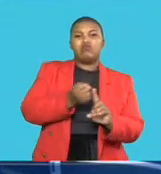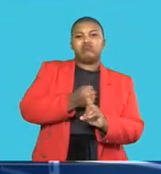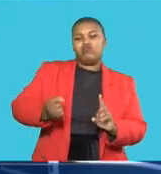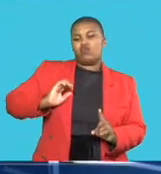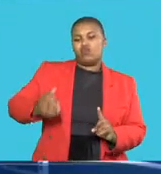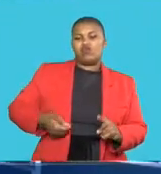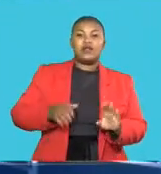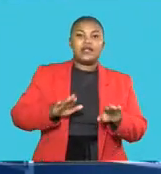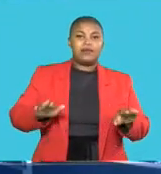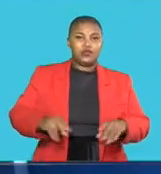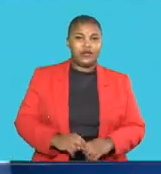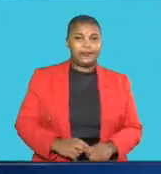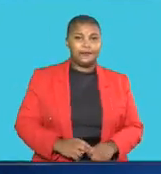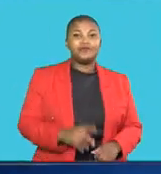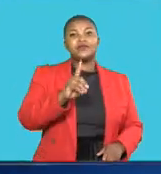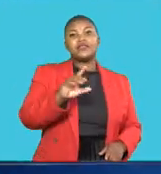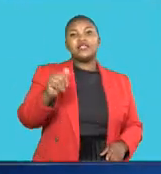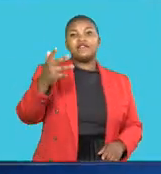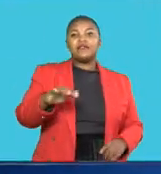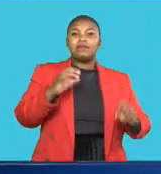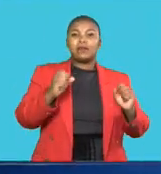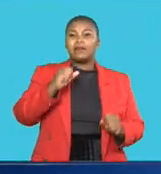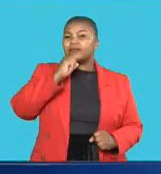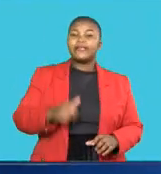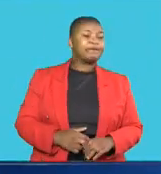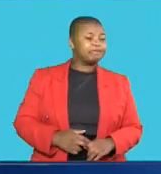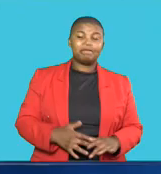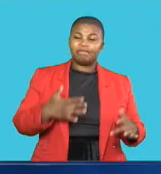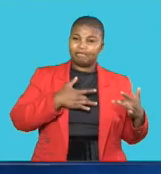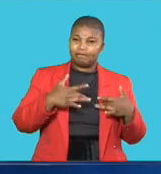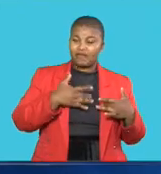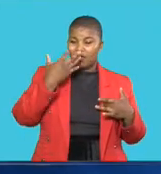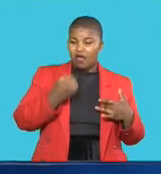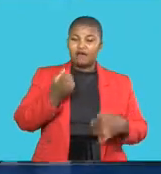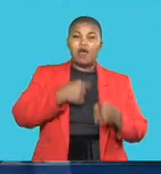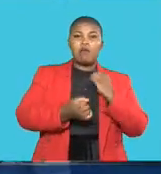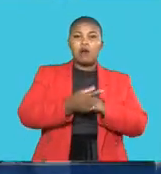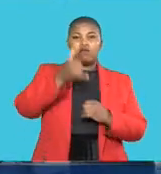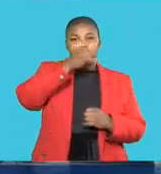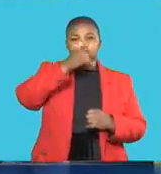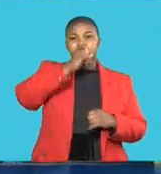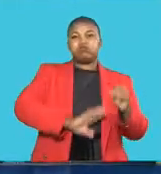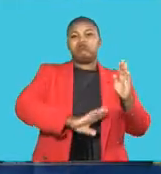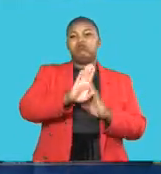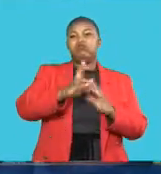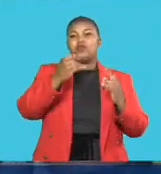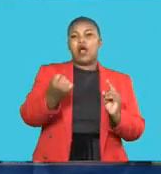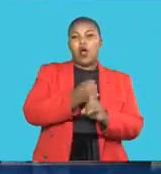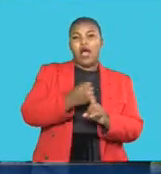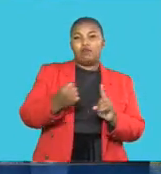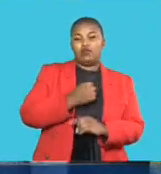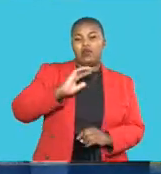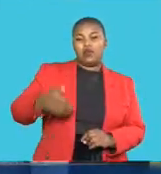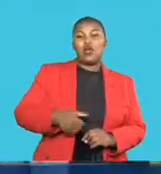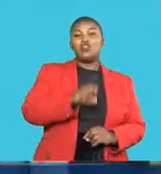Leli qembu liveza ukuthi likhathazeke kakhulu ngezinombolo eziveziwe kwizibalo zobugebengu ke liveza ukuthi udlame olubhekiswe kubantu besifazane izinombolo zakhona